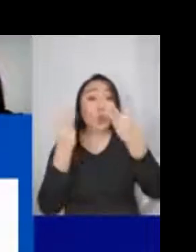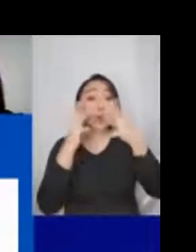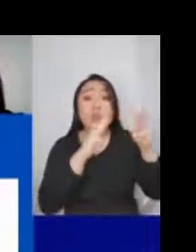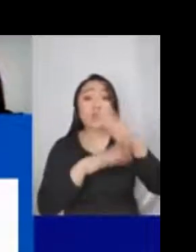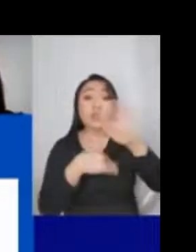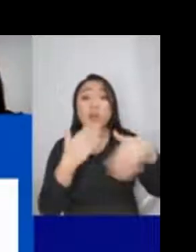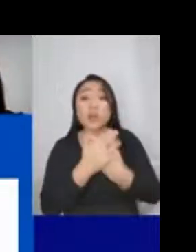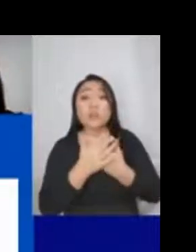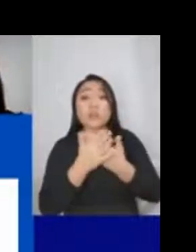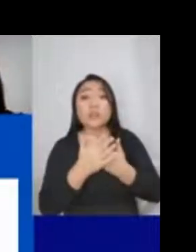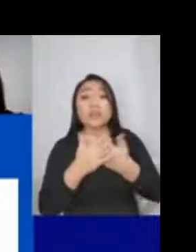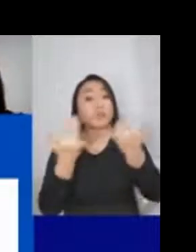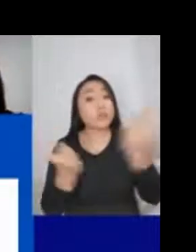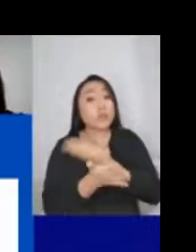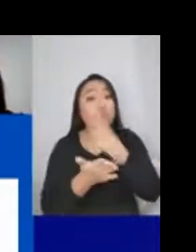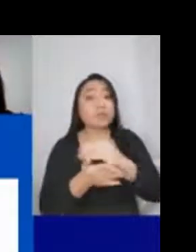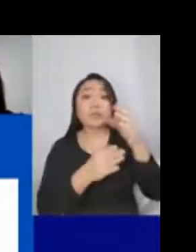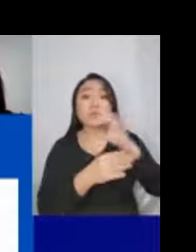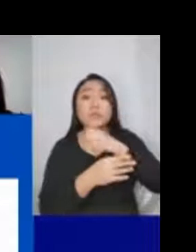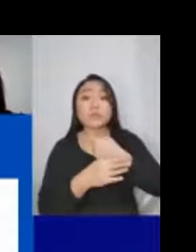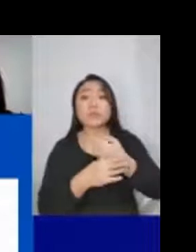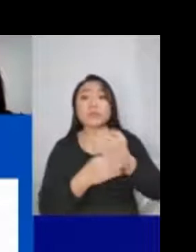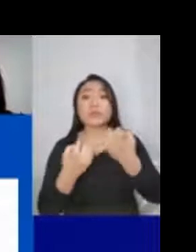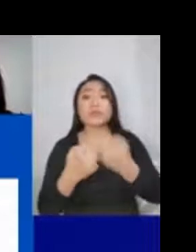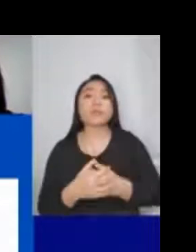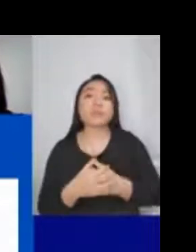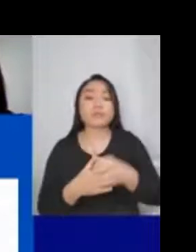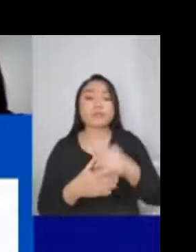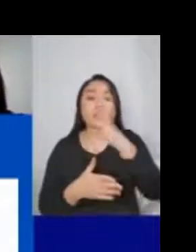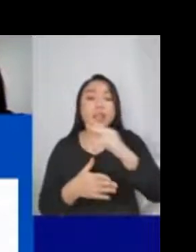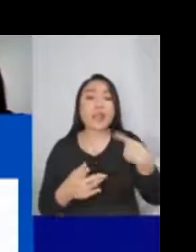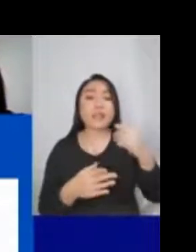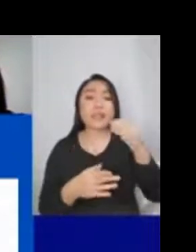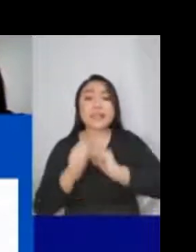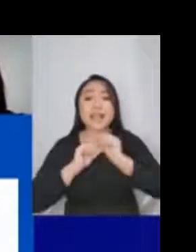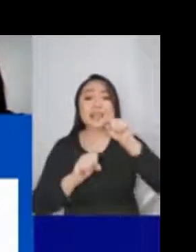DOST, DOST Starbooks, and Science Journal Ako Facebook page.